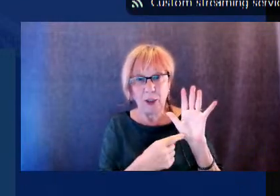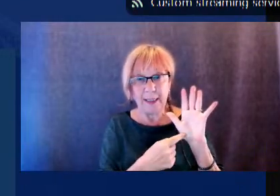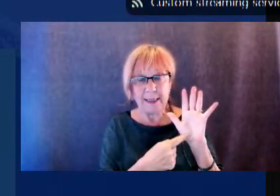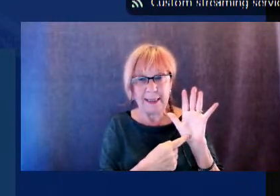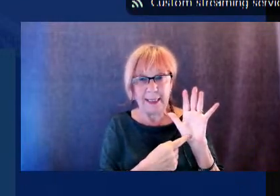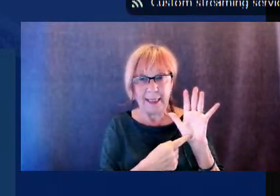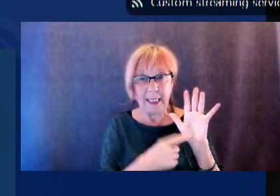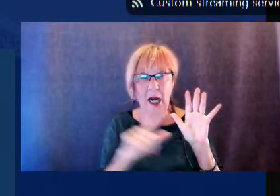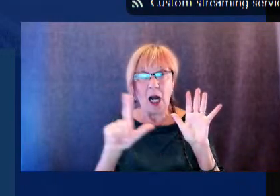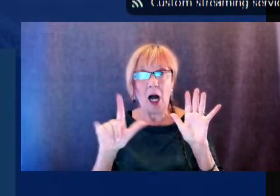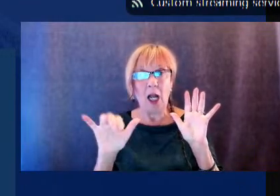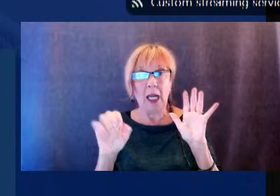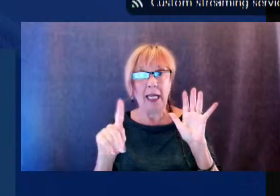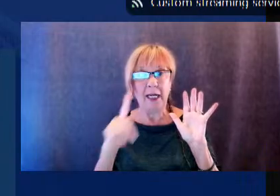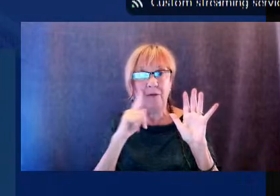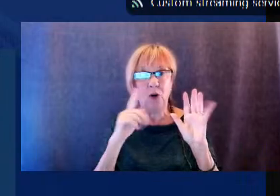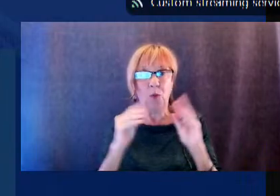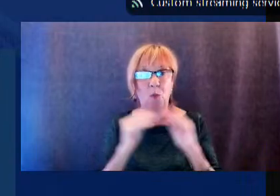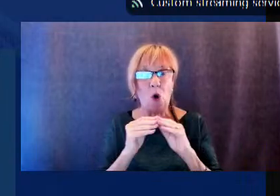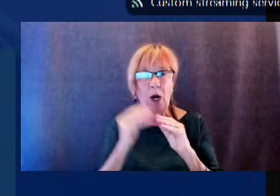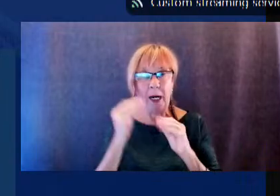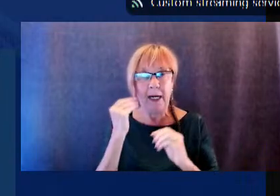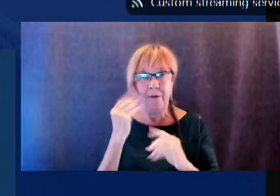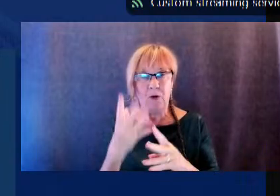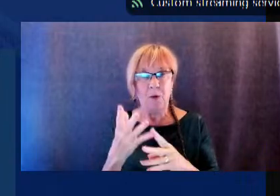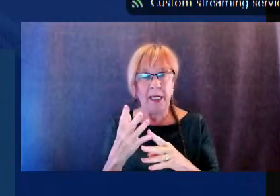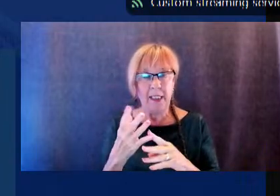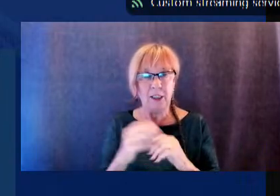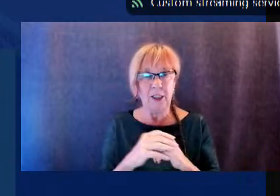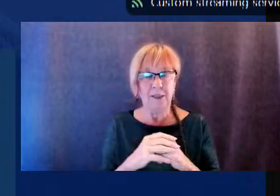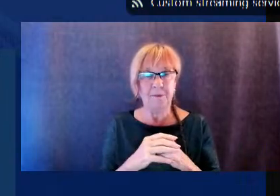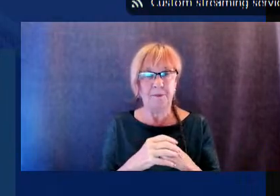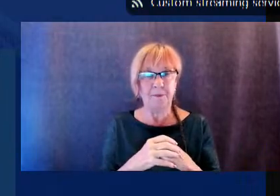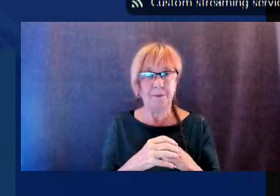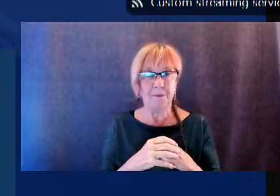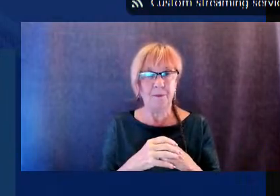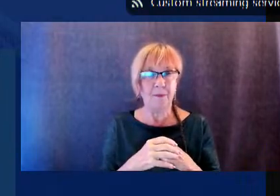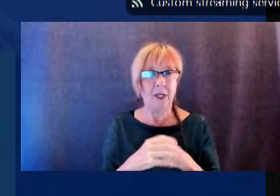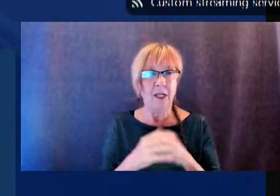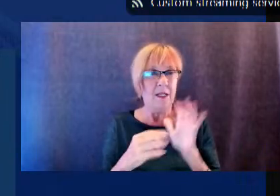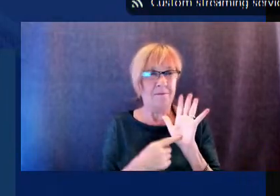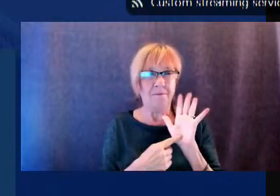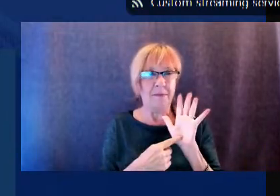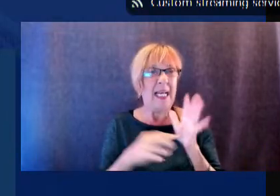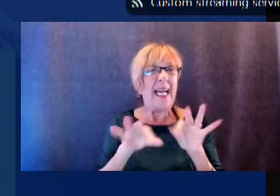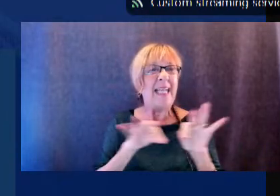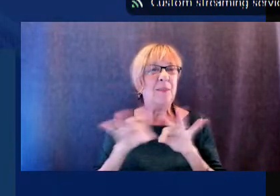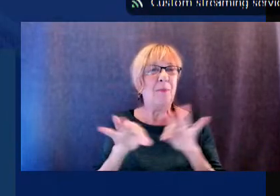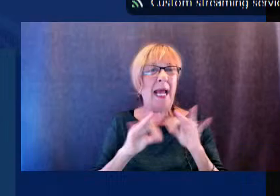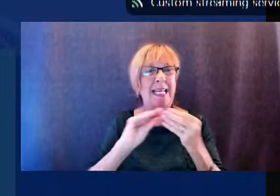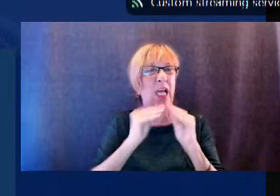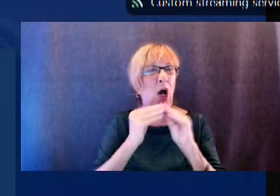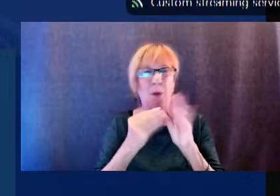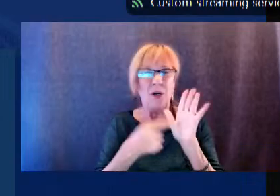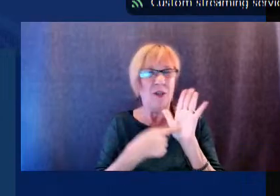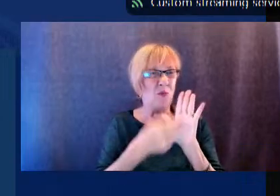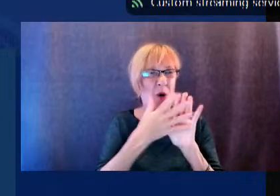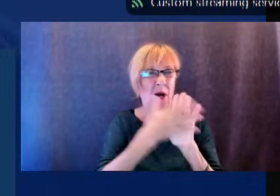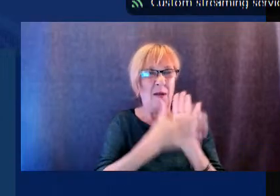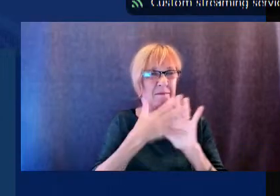for more information on what some of the data that's shown here means or reflects. And we've also added a more